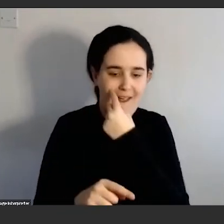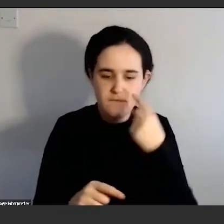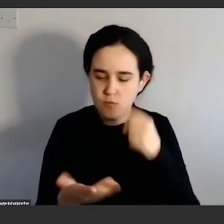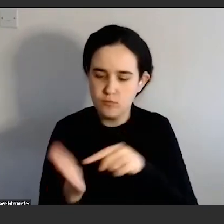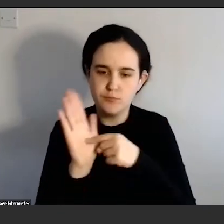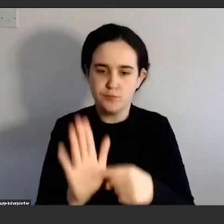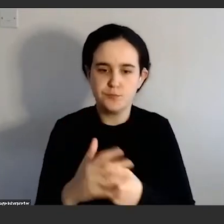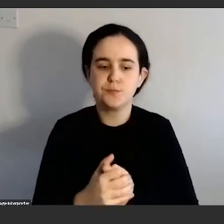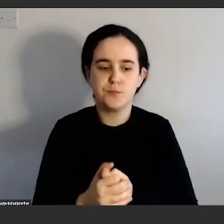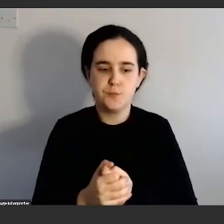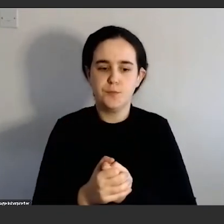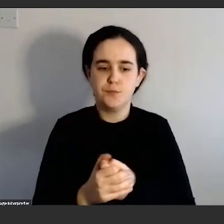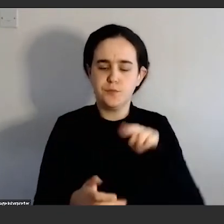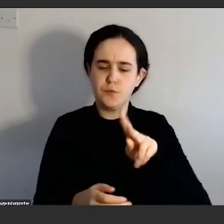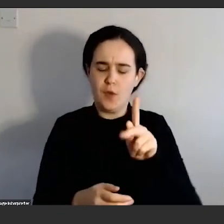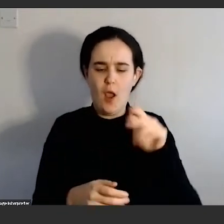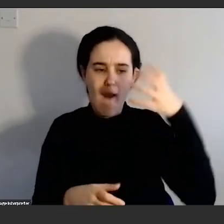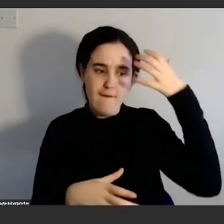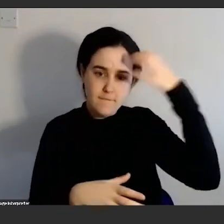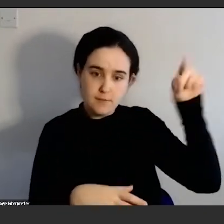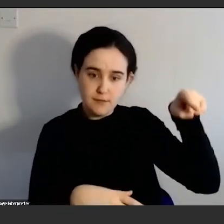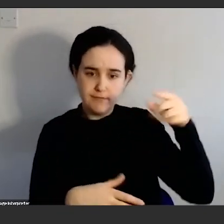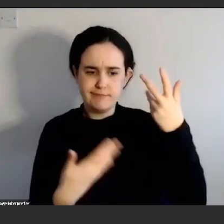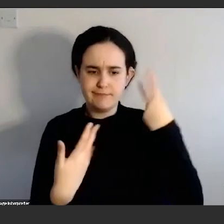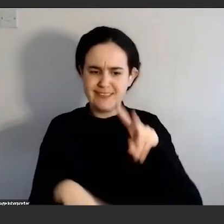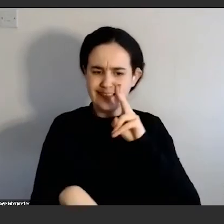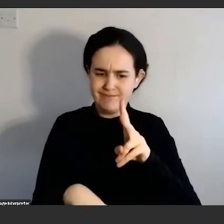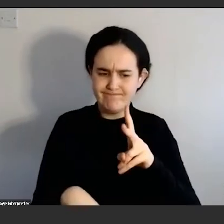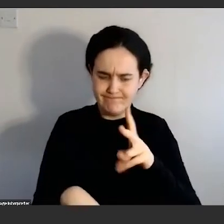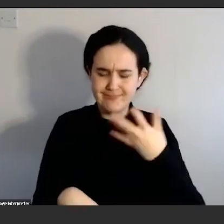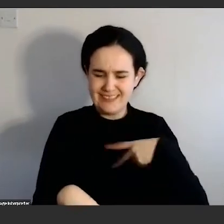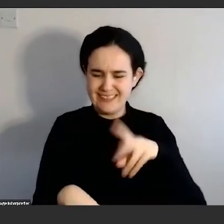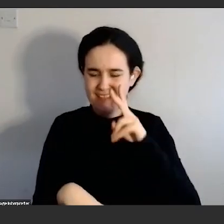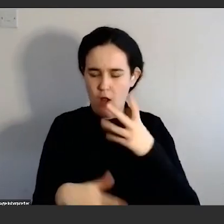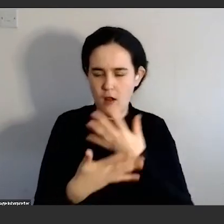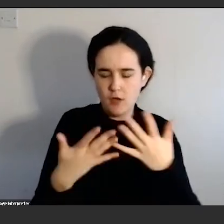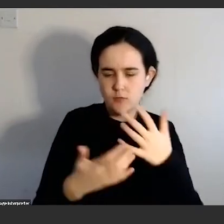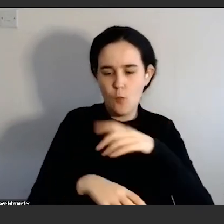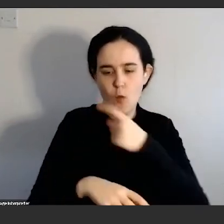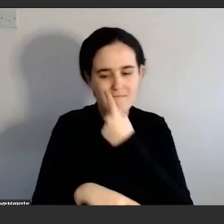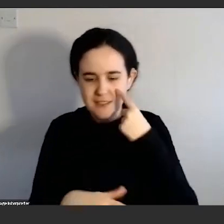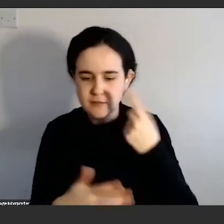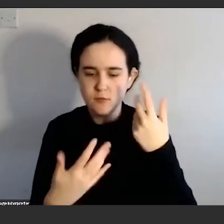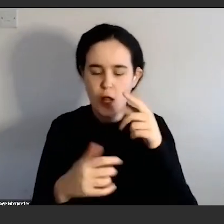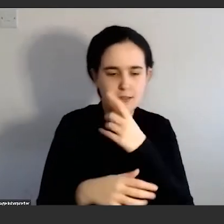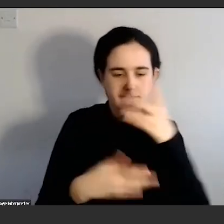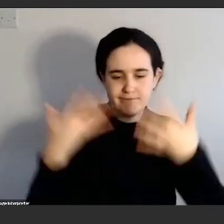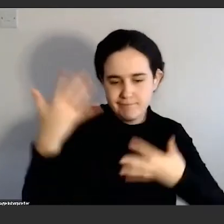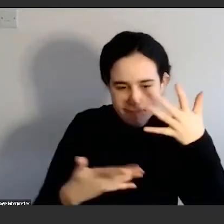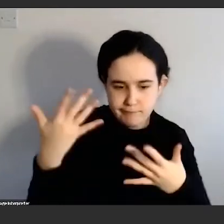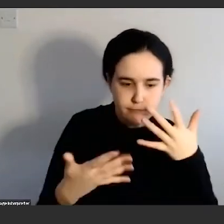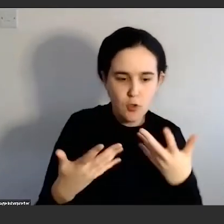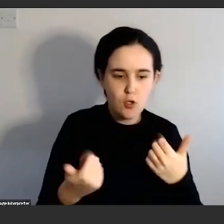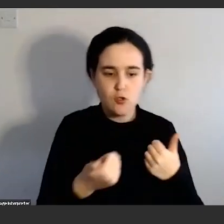healthcare and committing to leave no one behind. The second was a roadmap for cutting preventable maternal, newborn